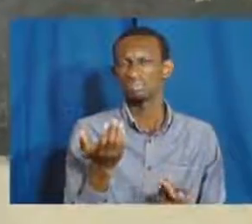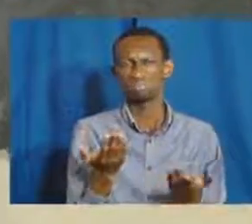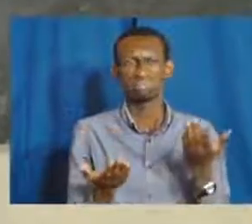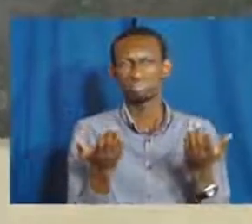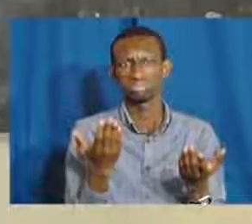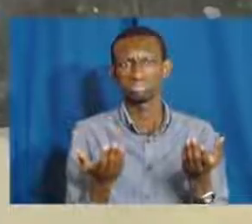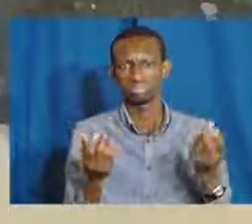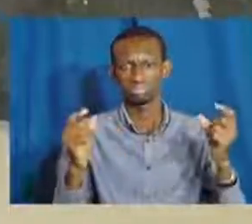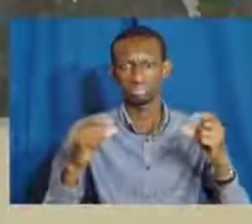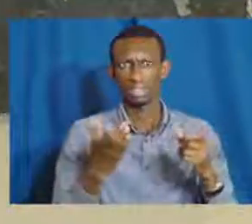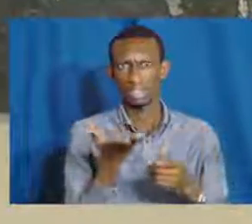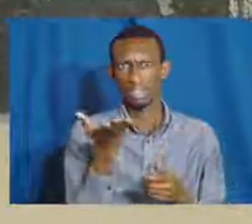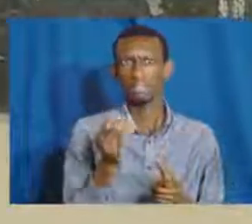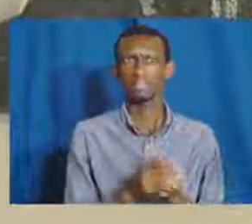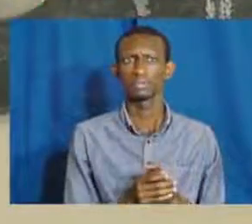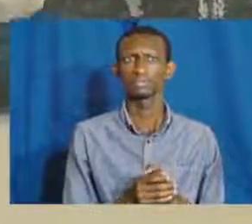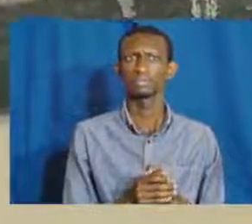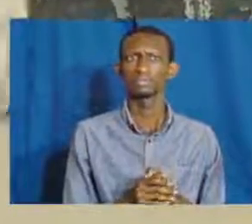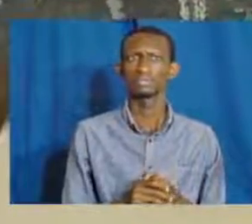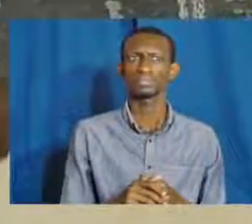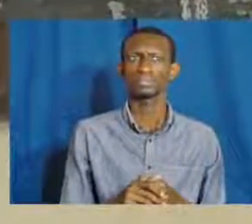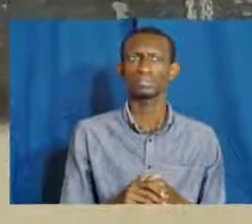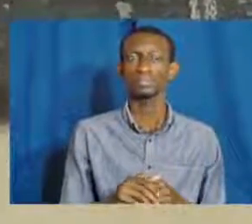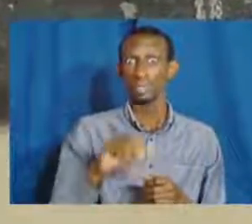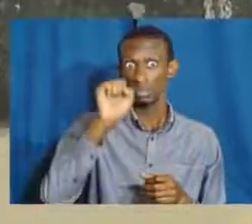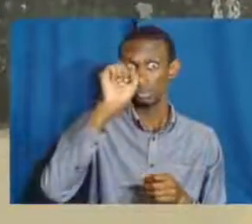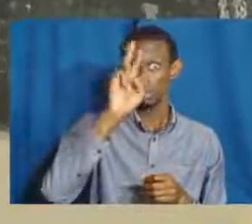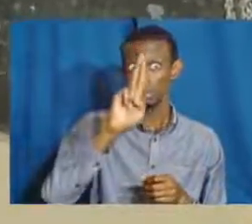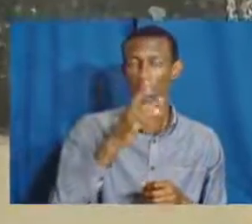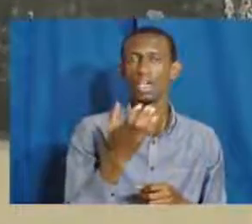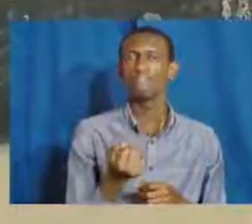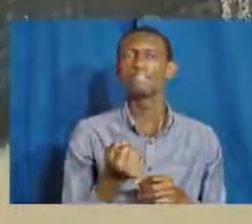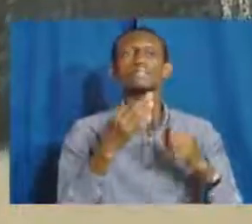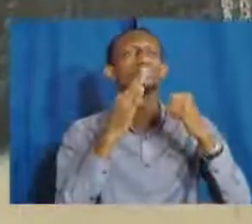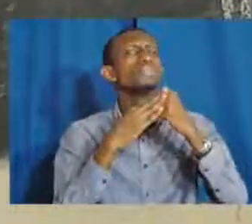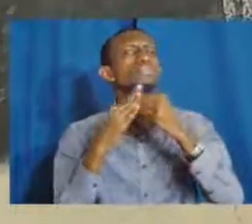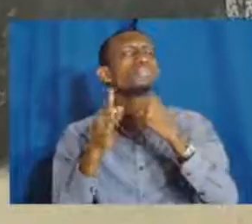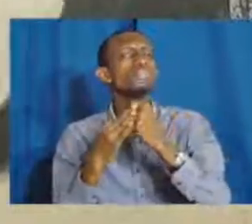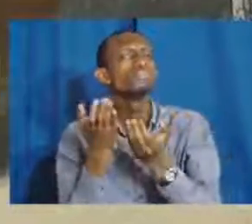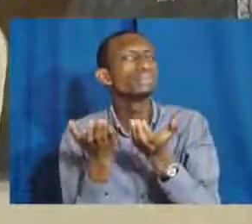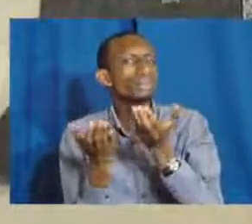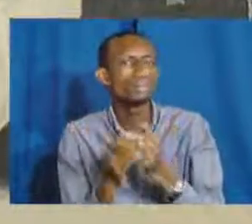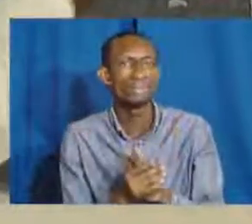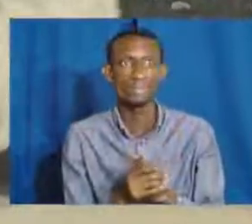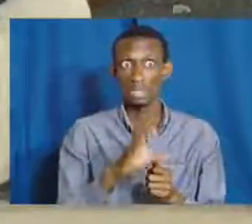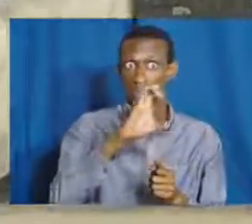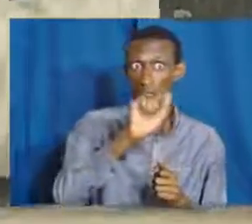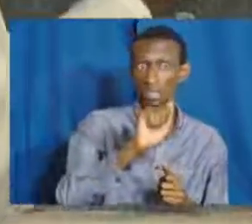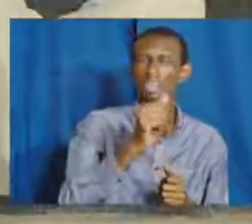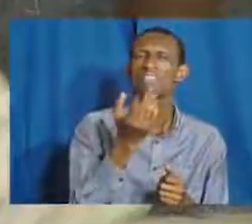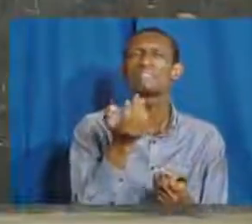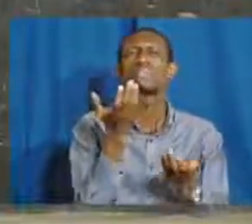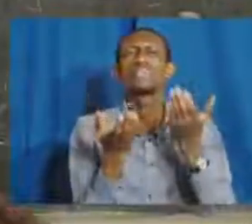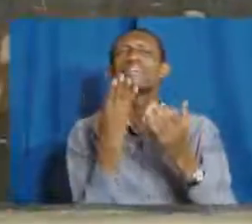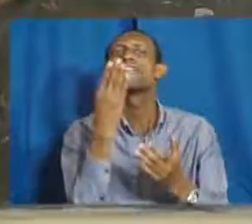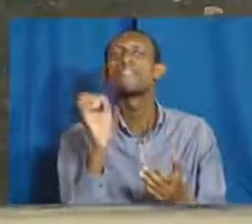had. Strontium has the atomic mass of 88, caesium is 40, barium